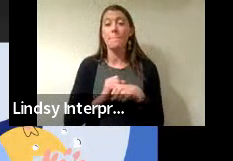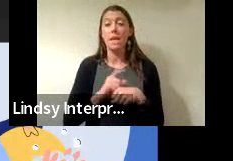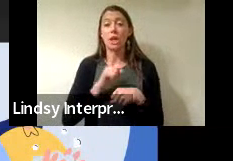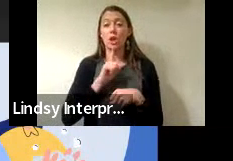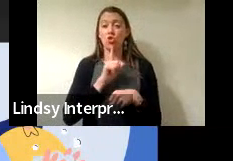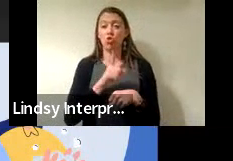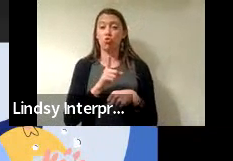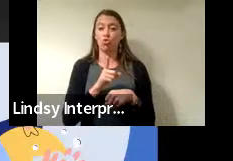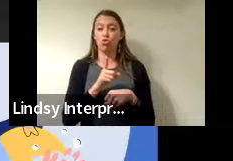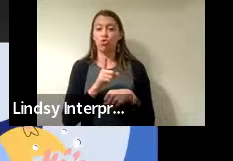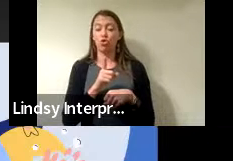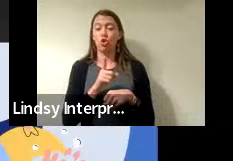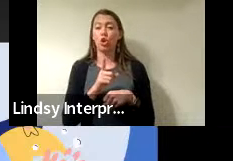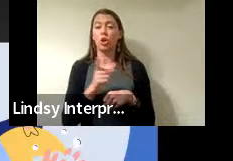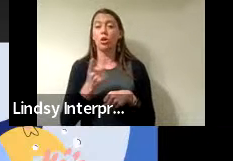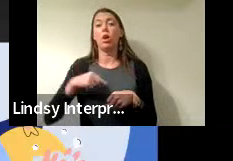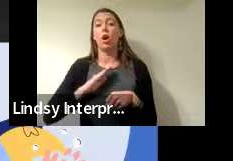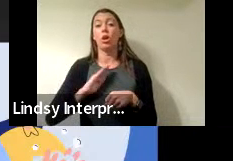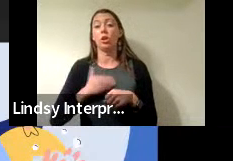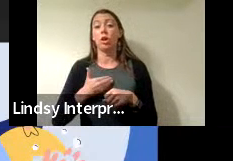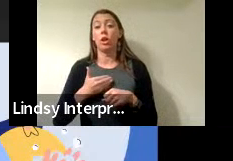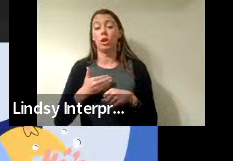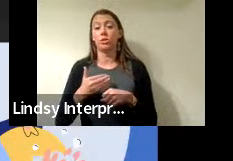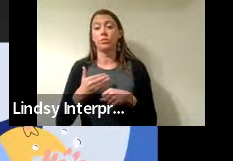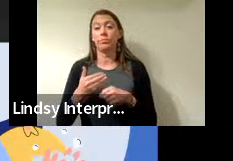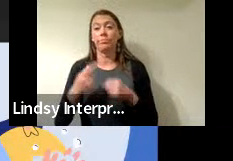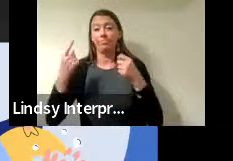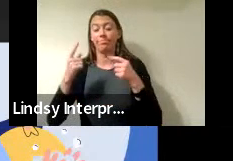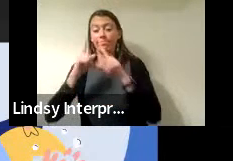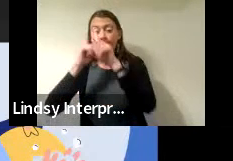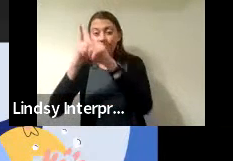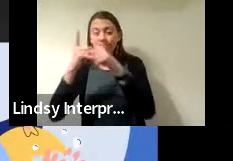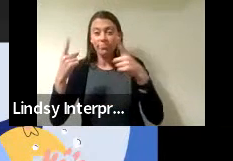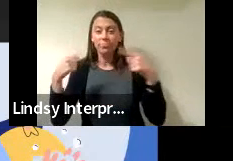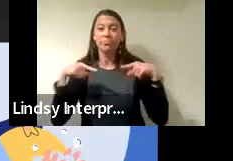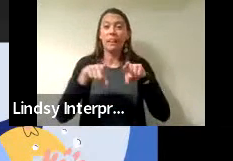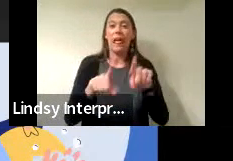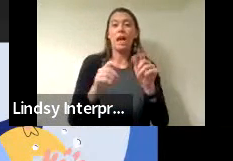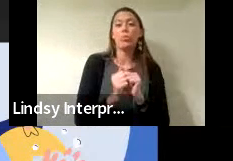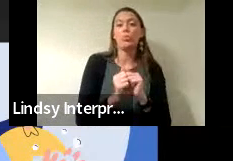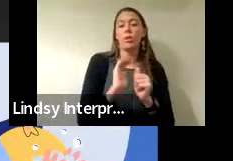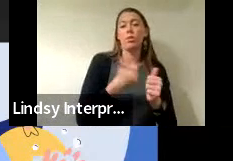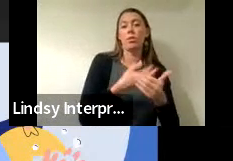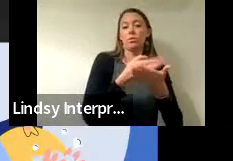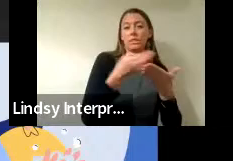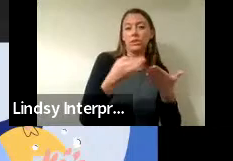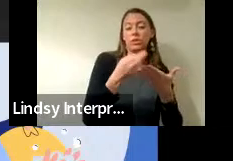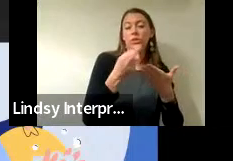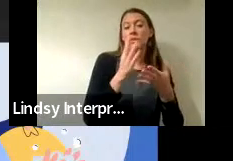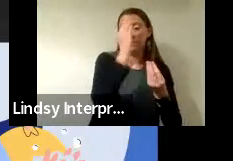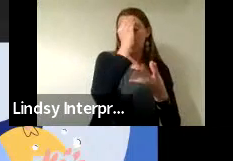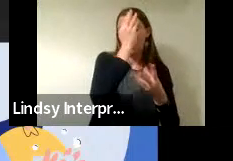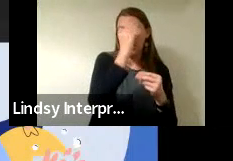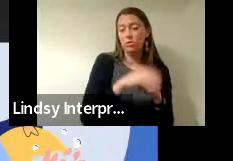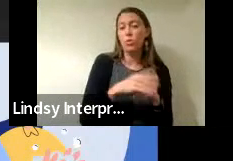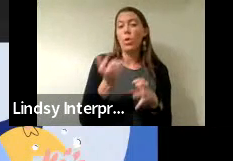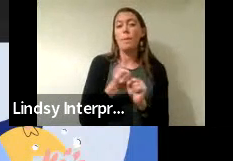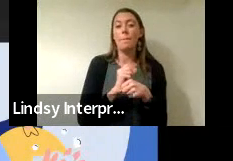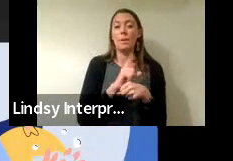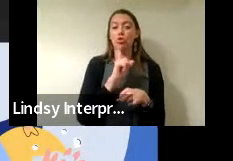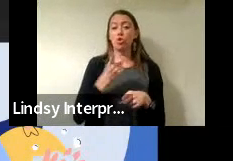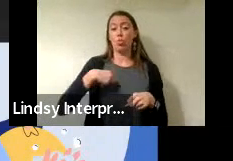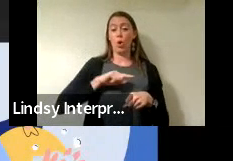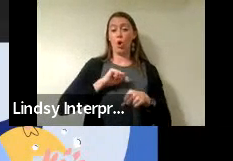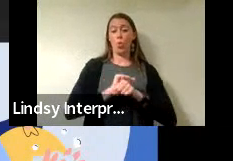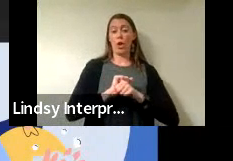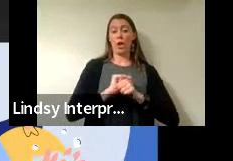infrastructure. And when we look at that, I want to think about not just the public health department, but how we are working together with community partners.